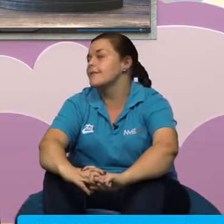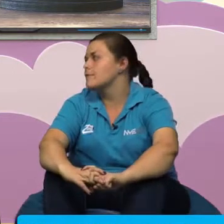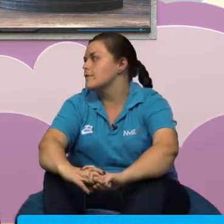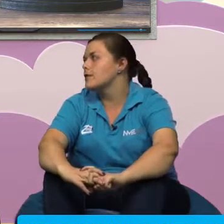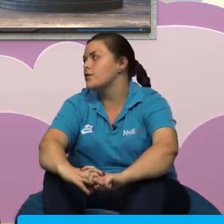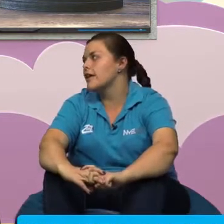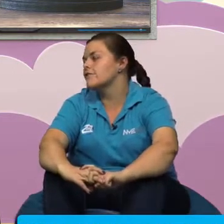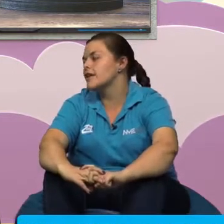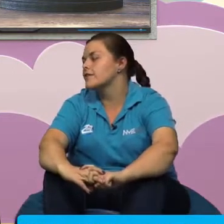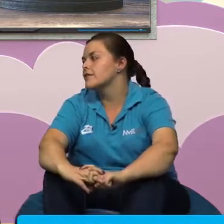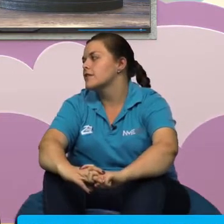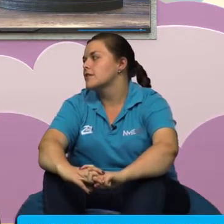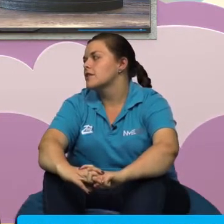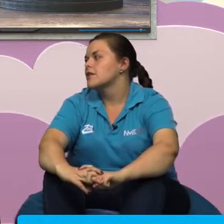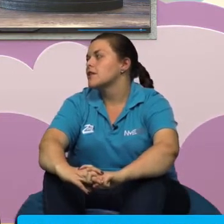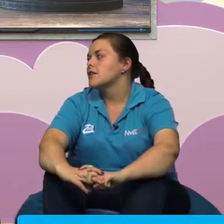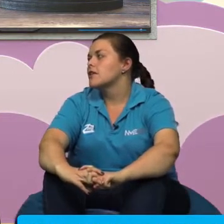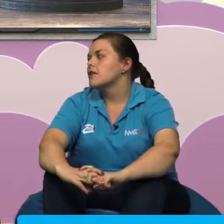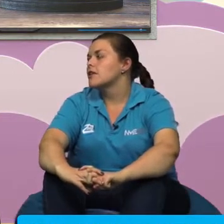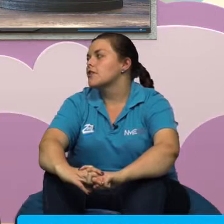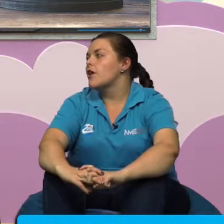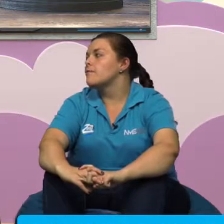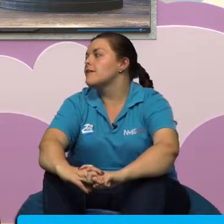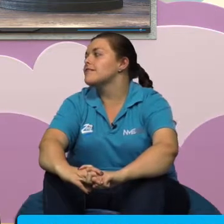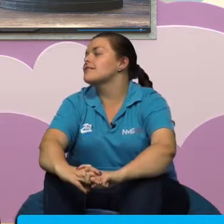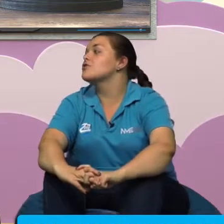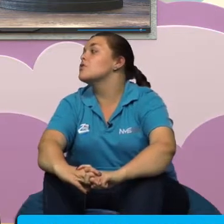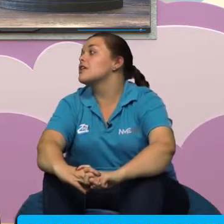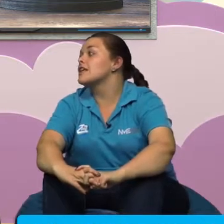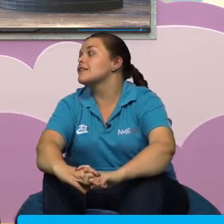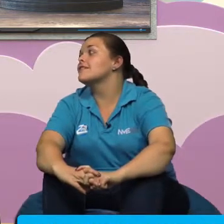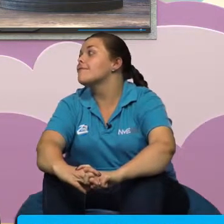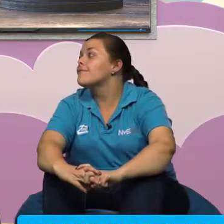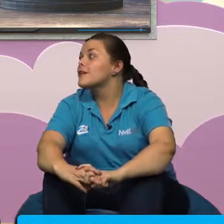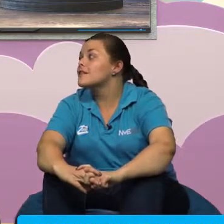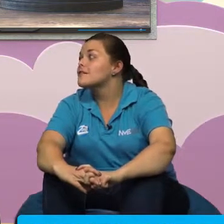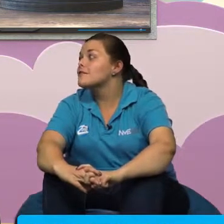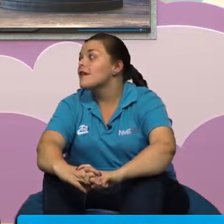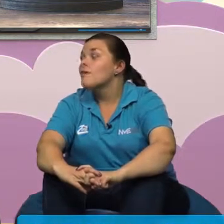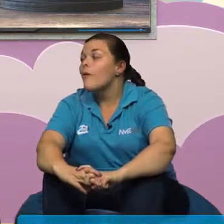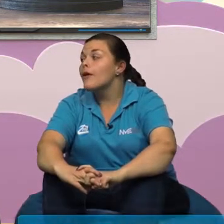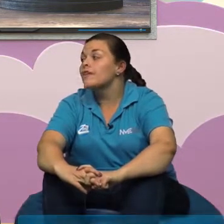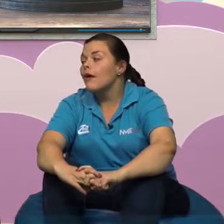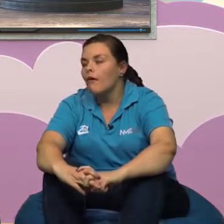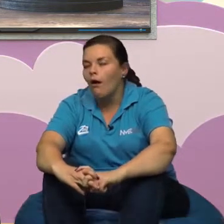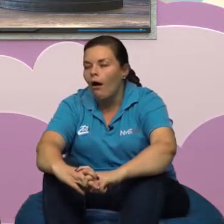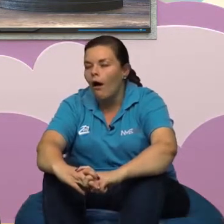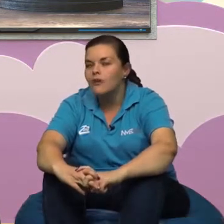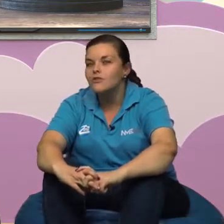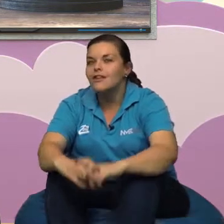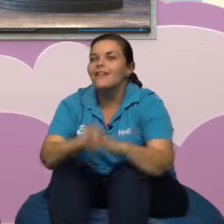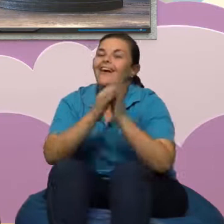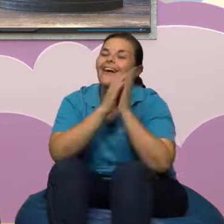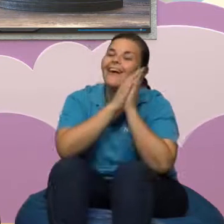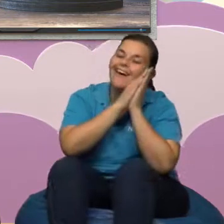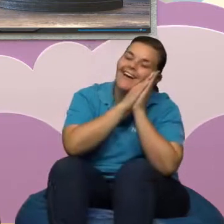nice sleep. But then doesn't that mean it's rest. going to be it's boring? No, it means it's soothing. There's a difference. Yeah. Boring is like, oh,